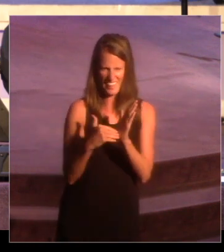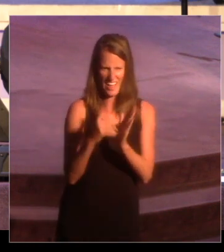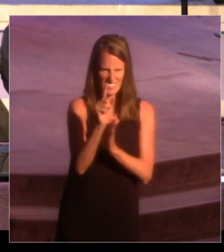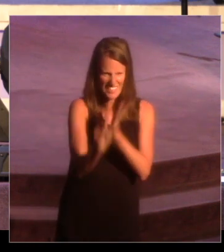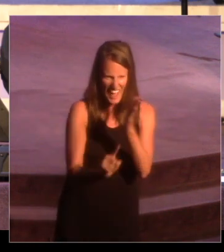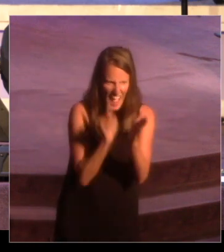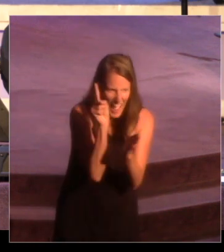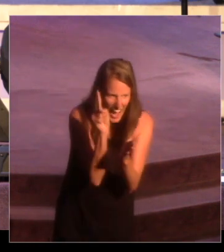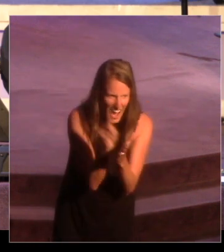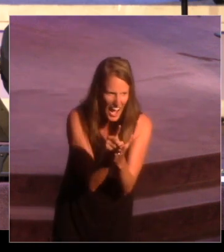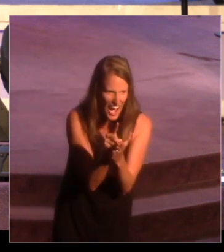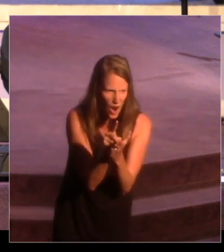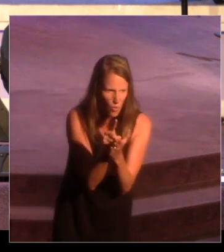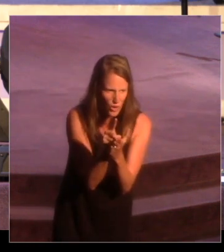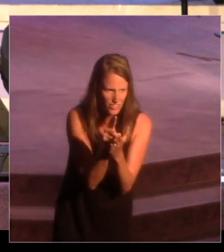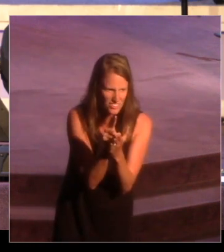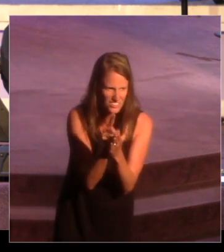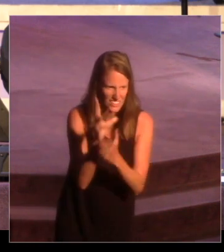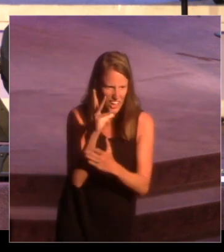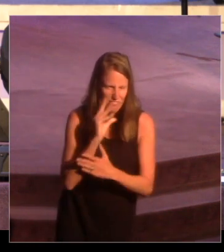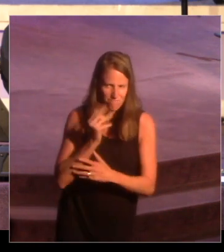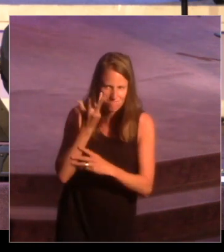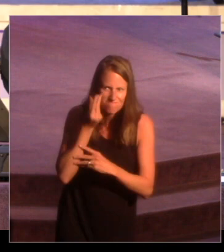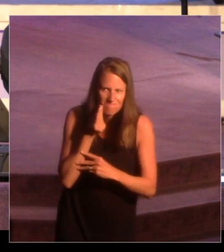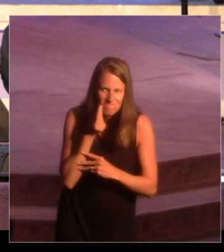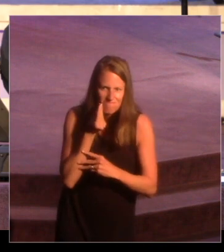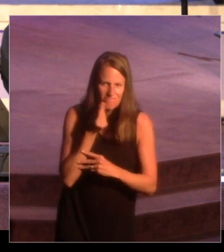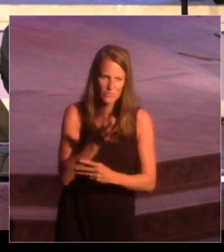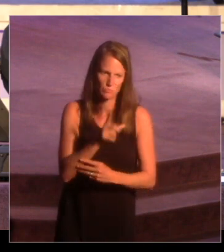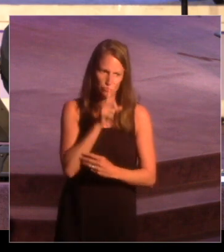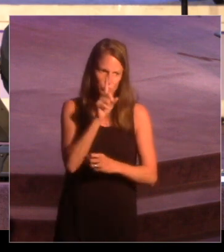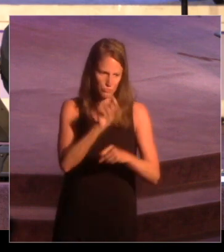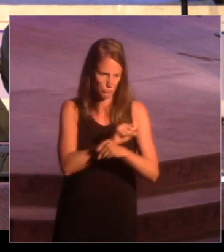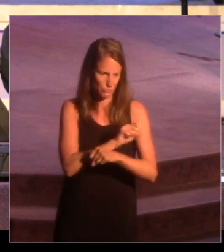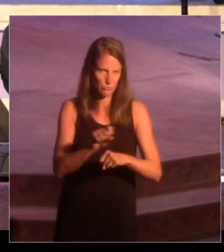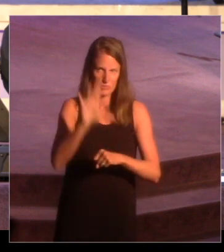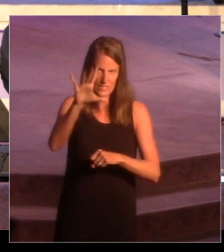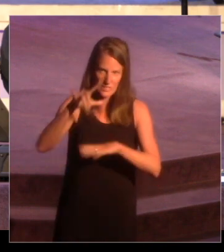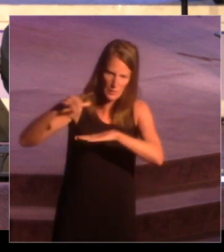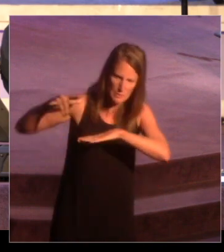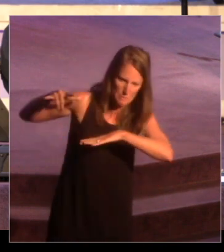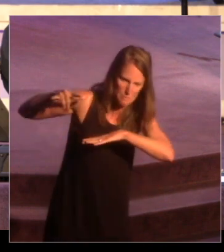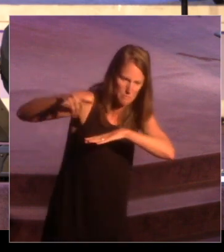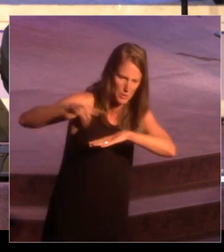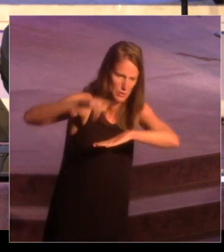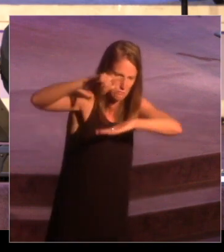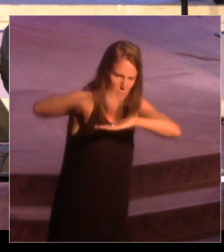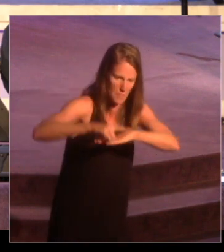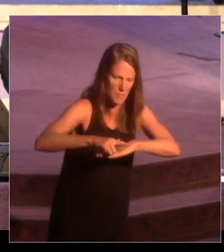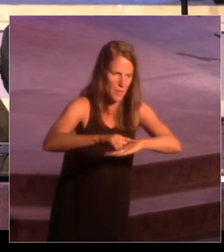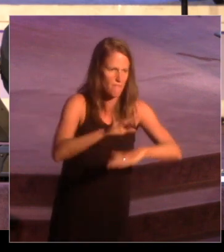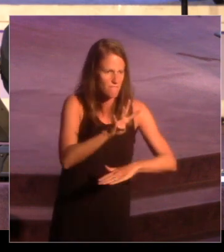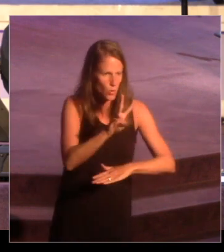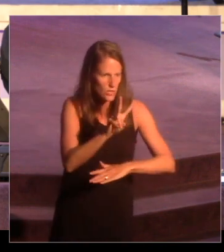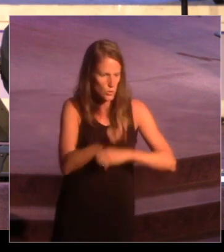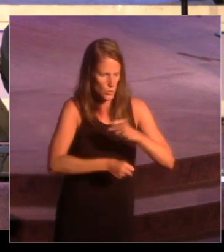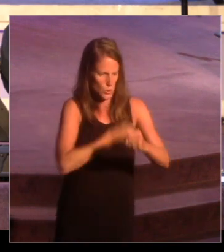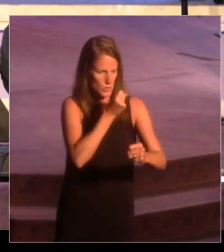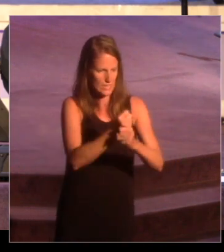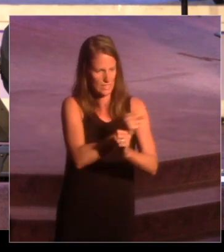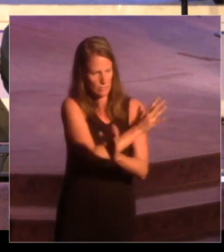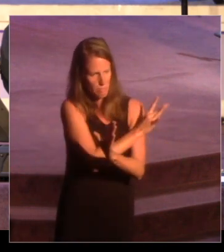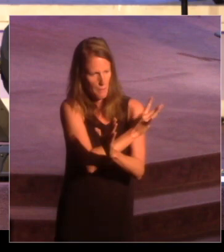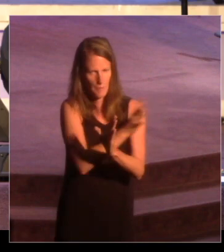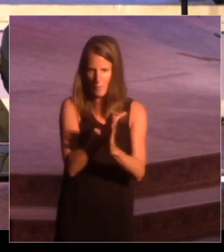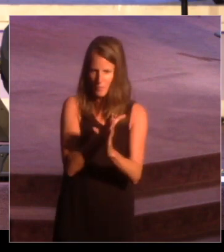of flying experience. His epic landing on the Hudson was the fruit of 42 years of preparation. Nobody makes